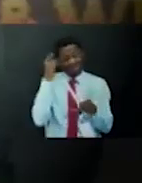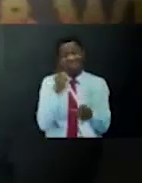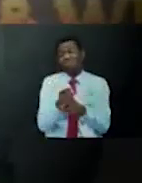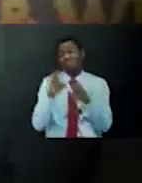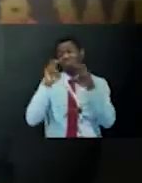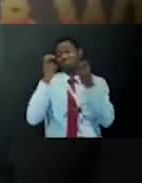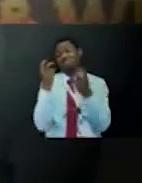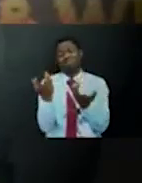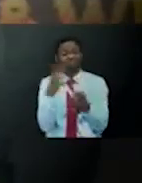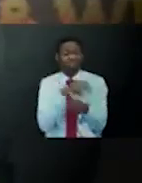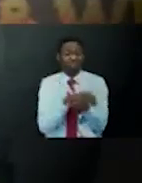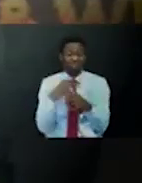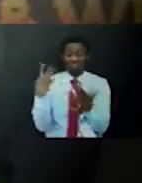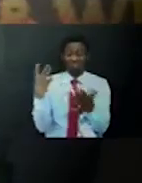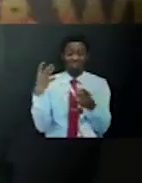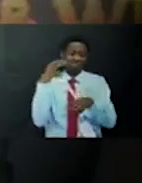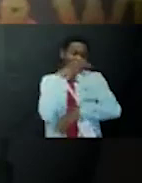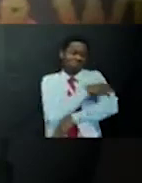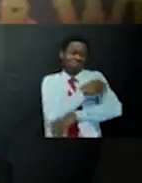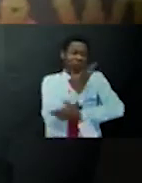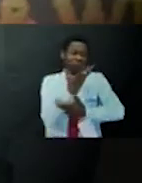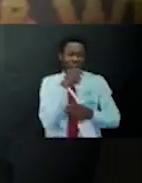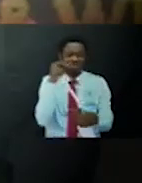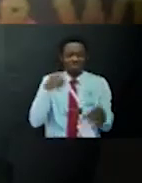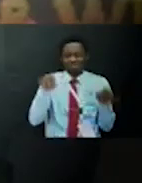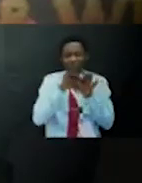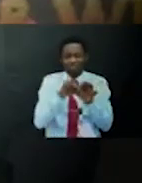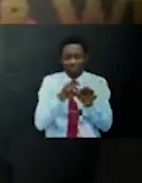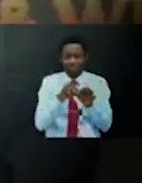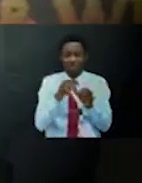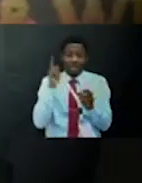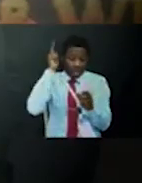over to those who gave them to us. So let us be careful.